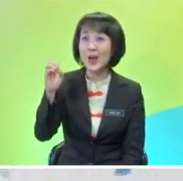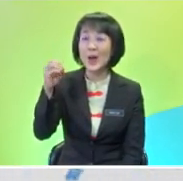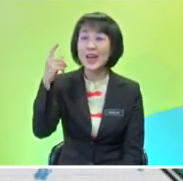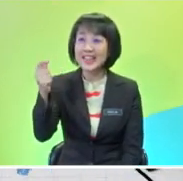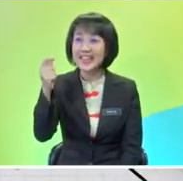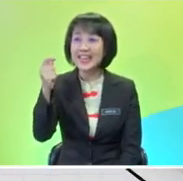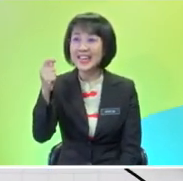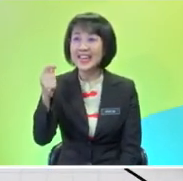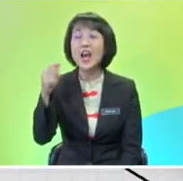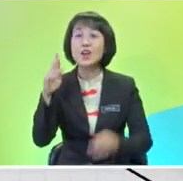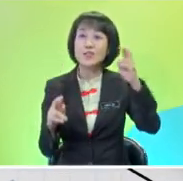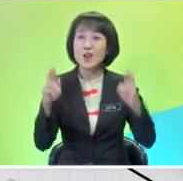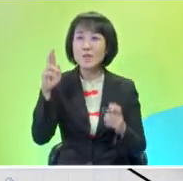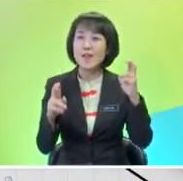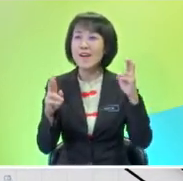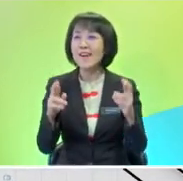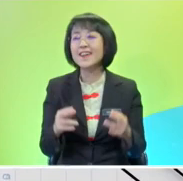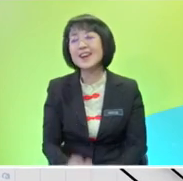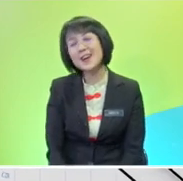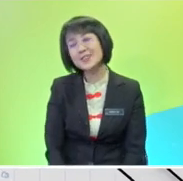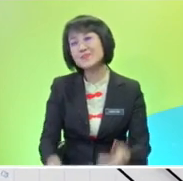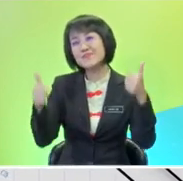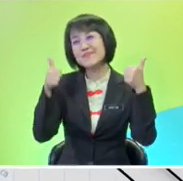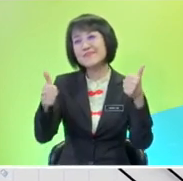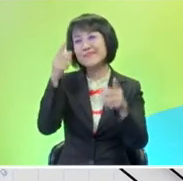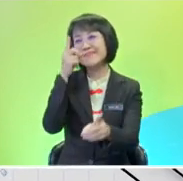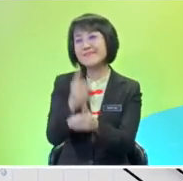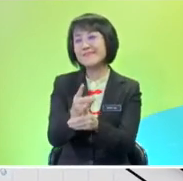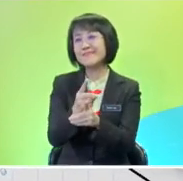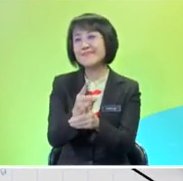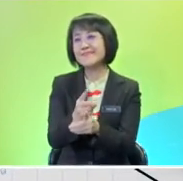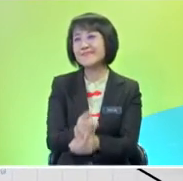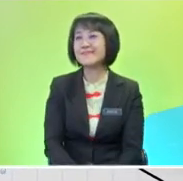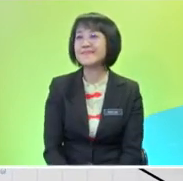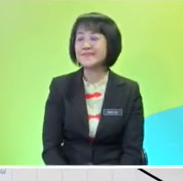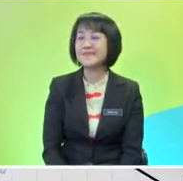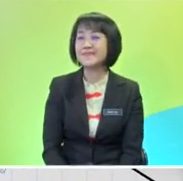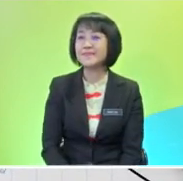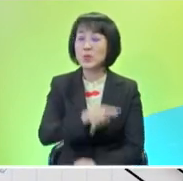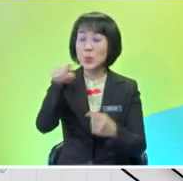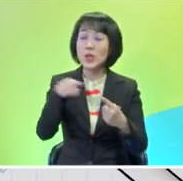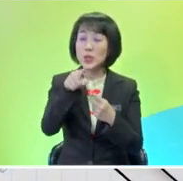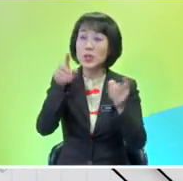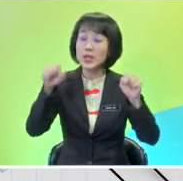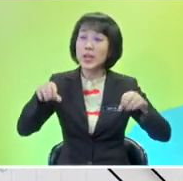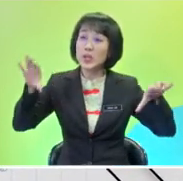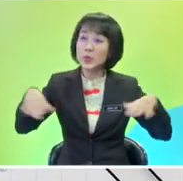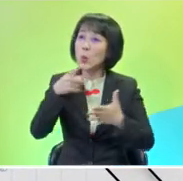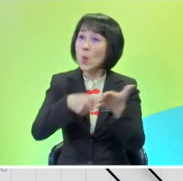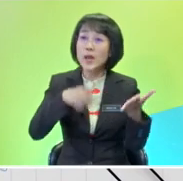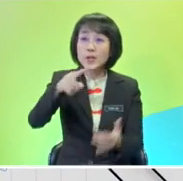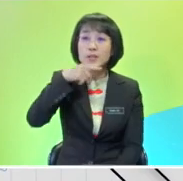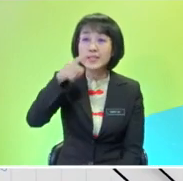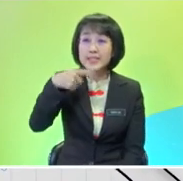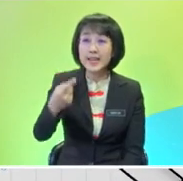R-O-B-O-T, robot. Oh, that's right, Nasiwa. What do you say when you can do something?